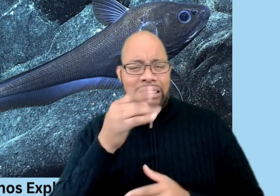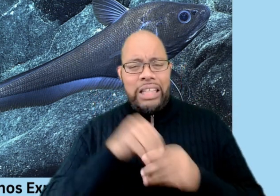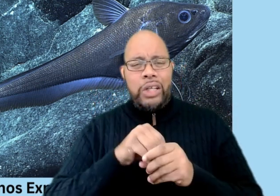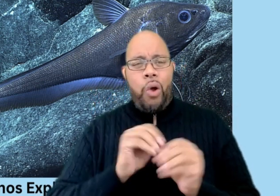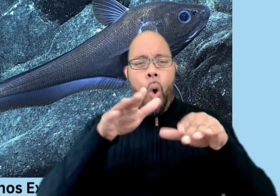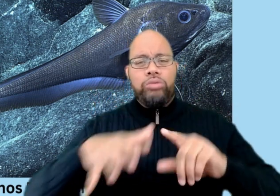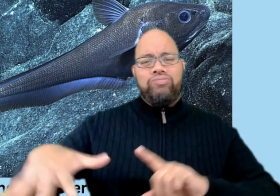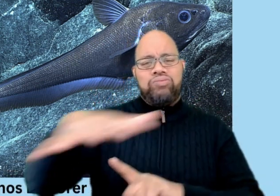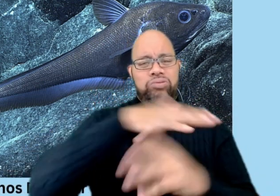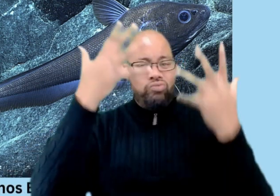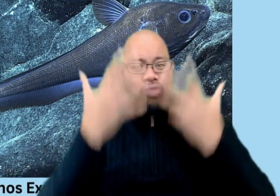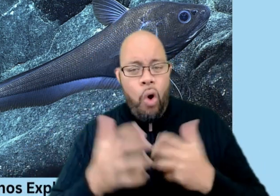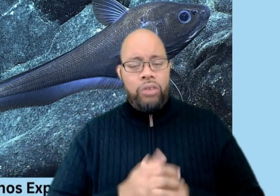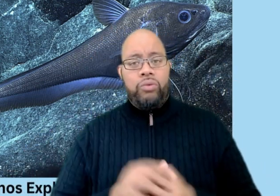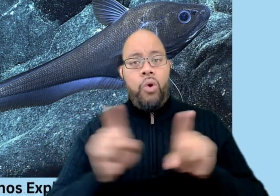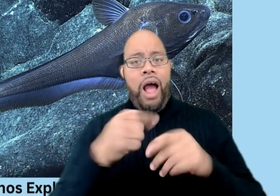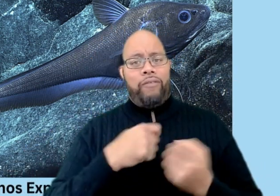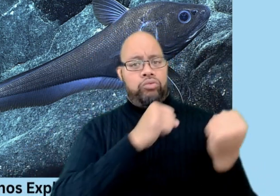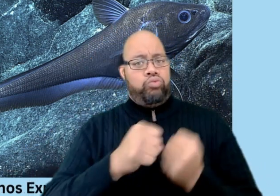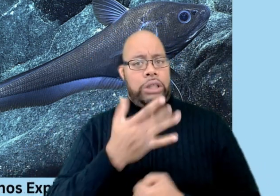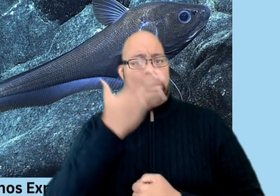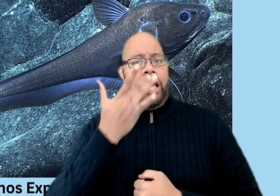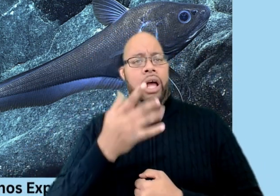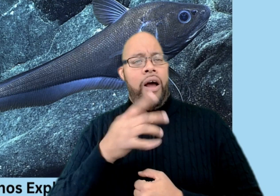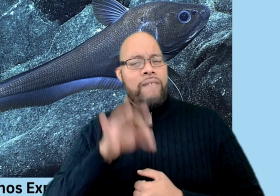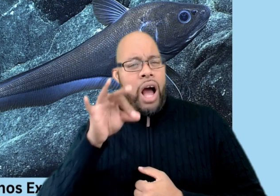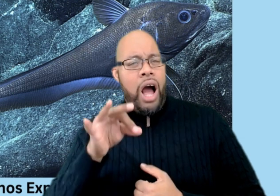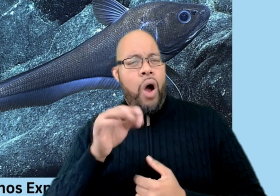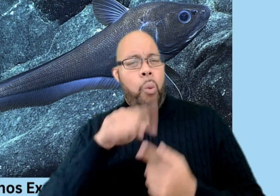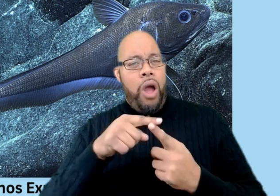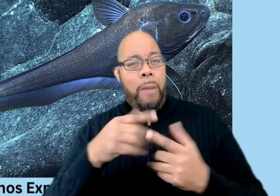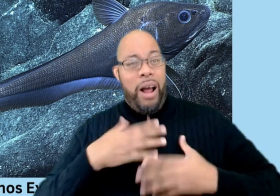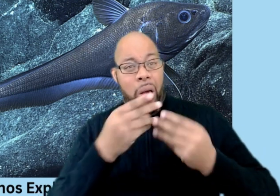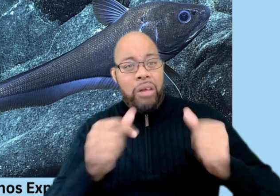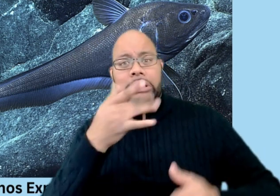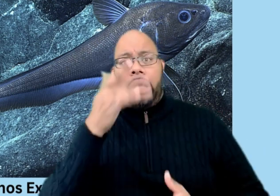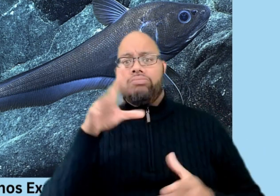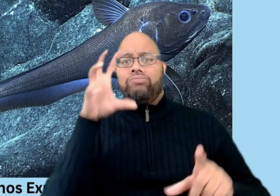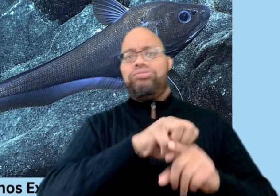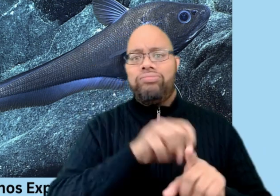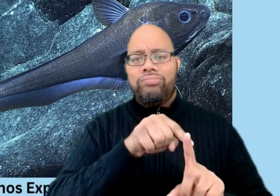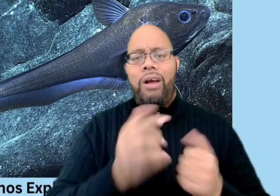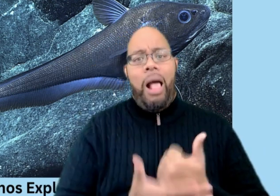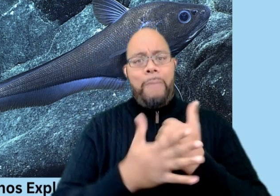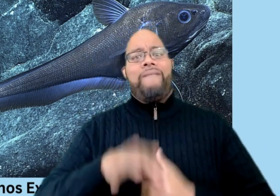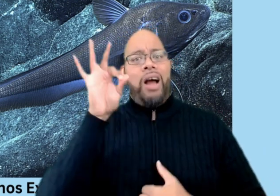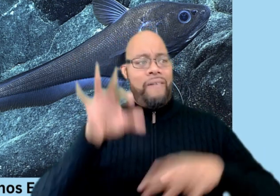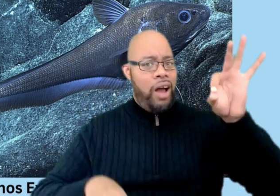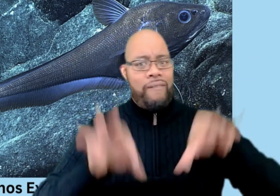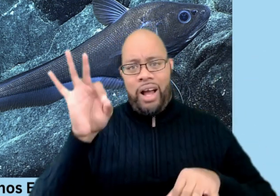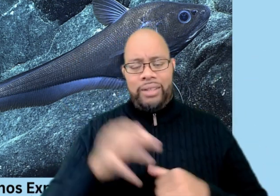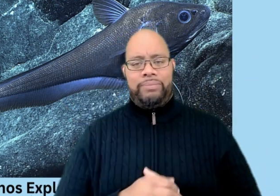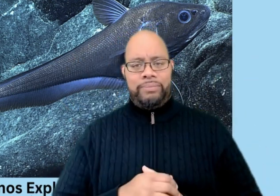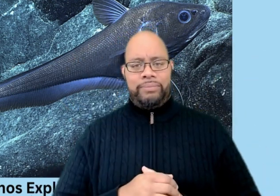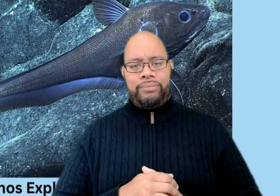in an ocean of darkness. They also have a strong sense of smell for rotting carrion. This would certainly help it find